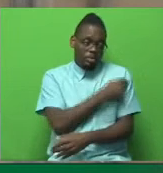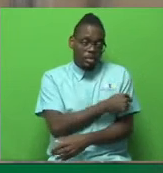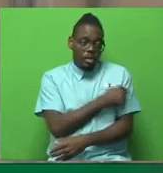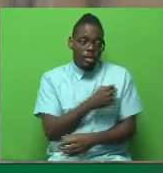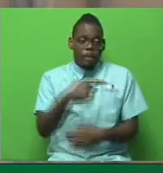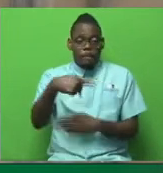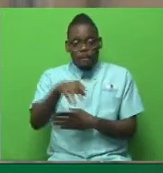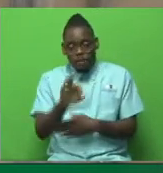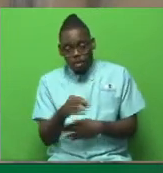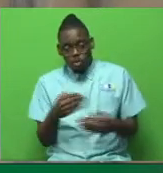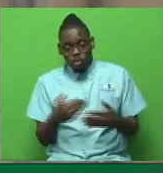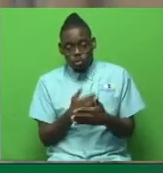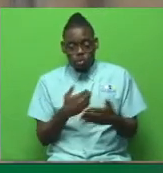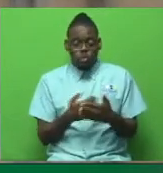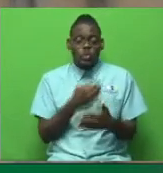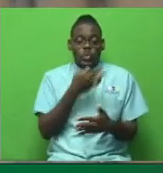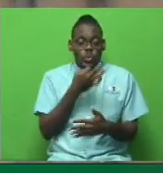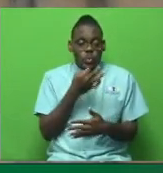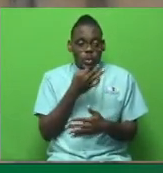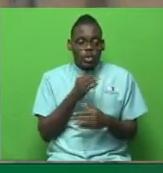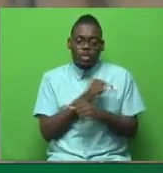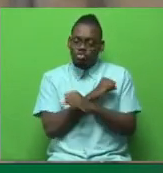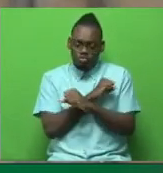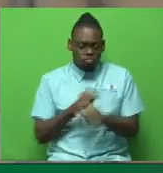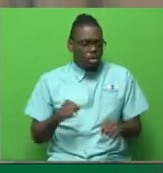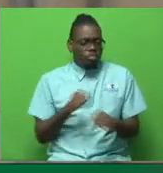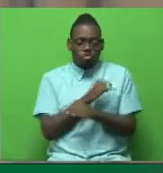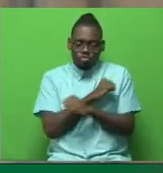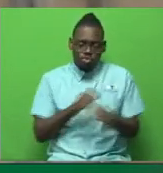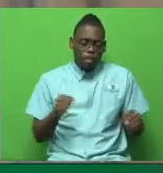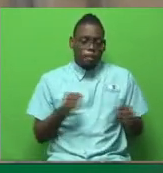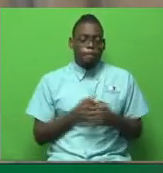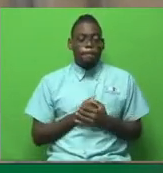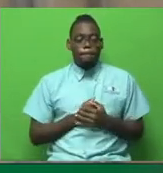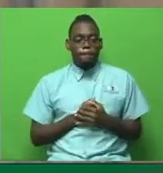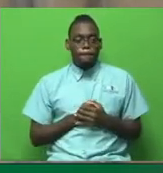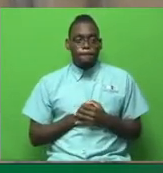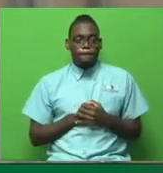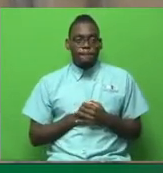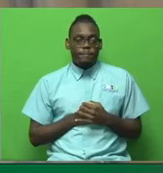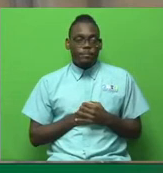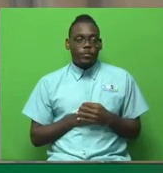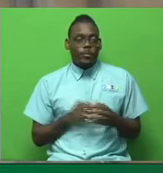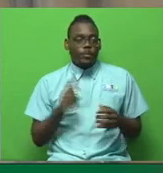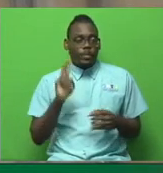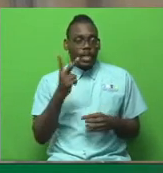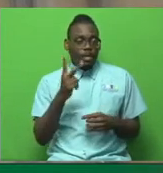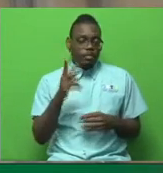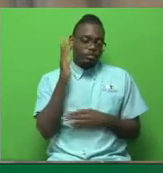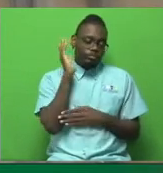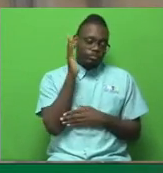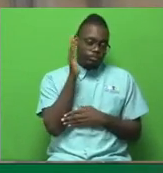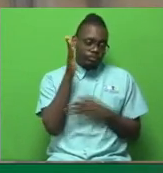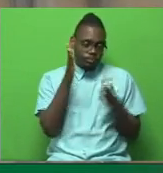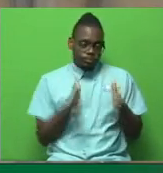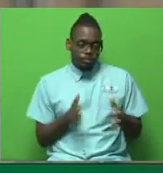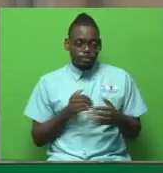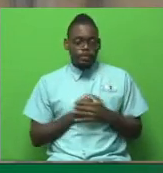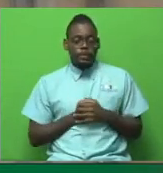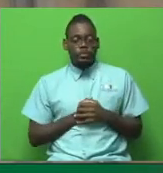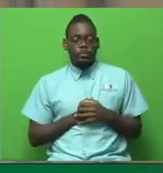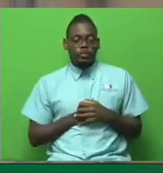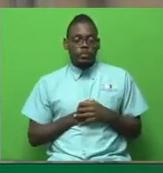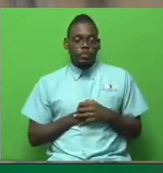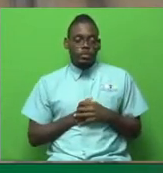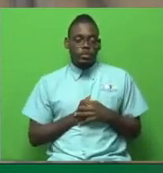working in a world-class facility Mr Deputy speaker to increase the